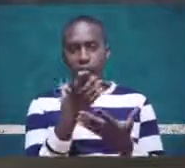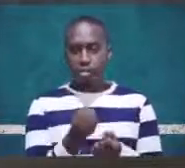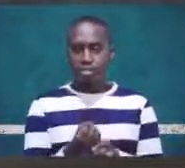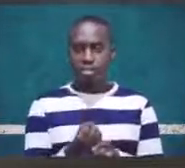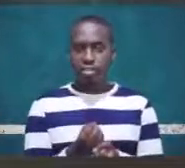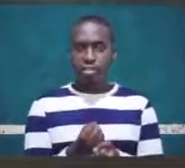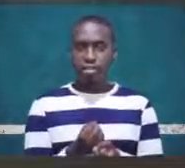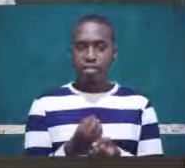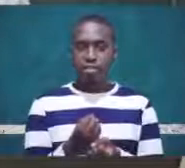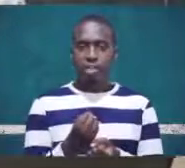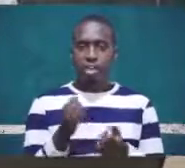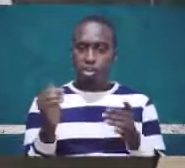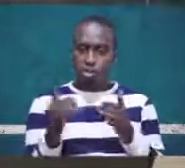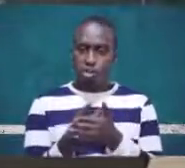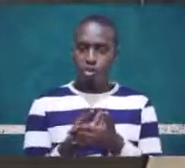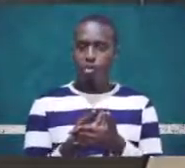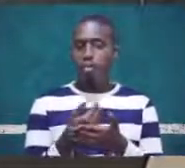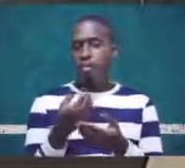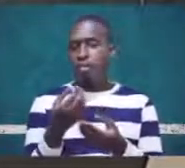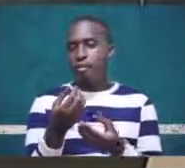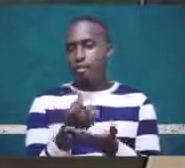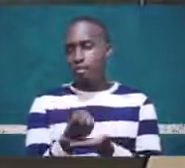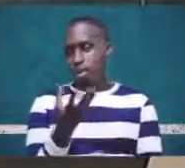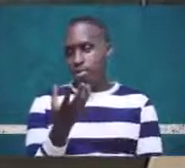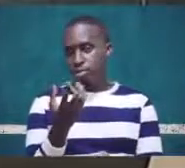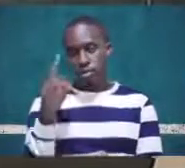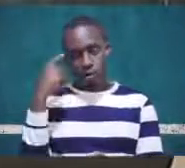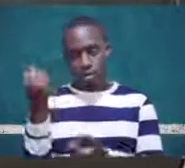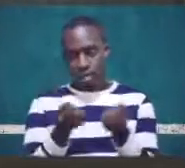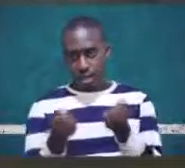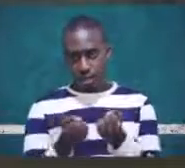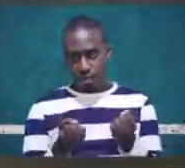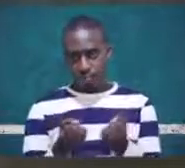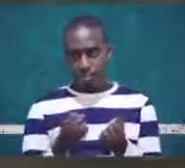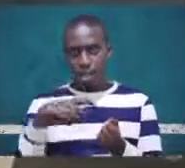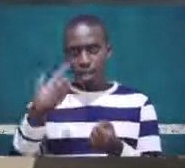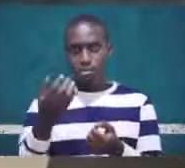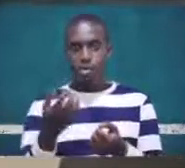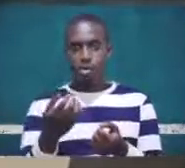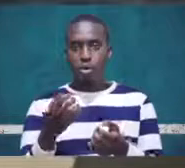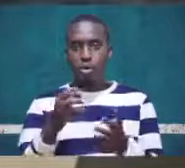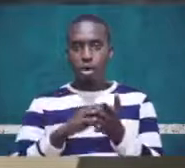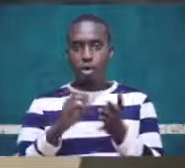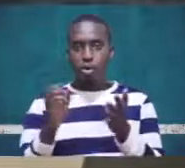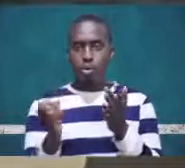by first taking the new value of the car. You take away the